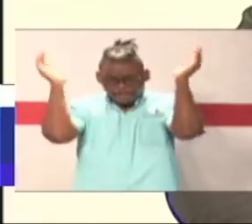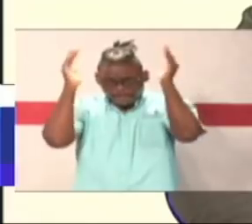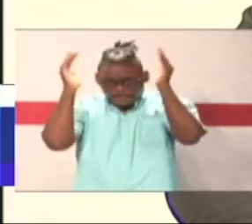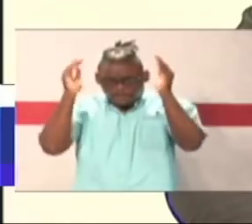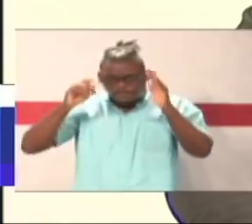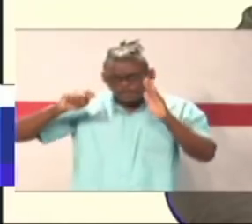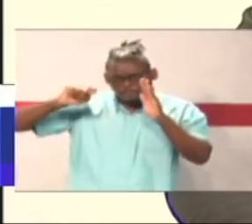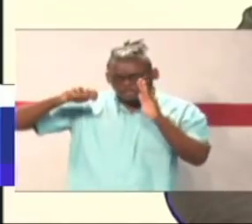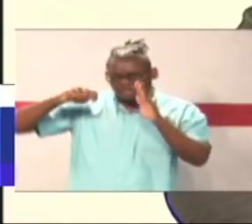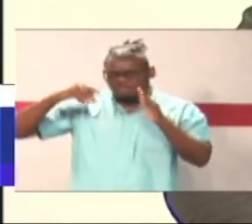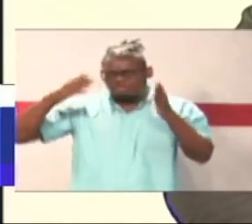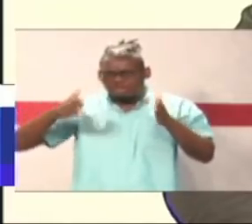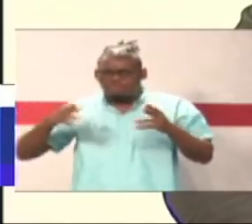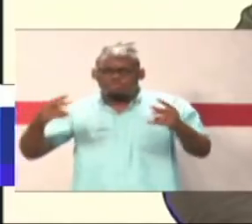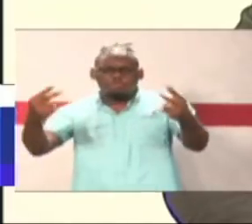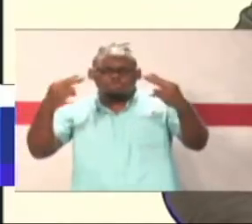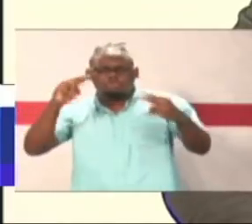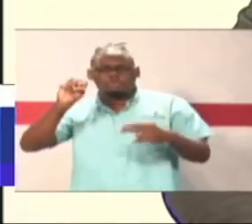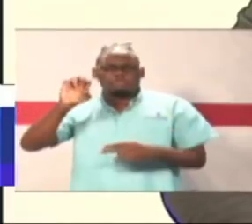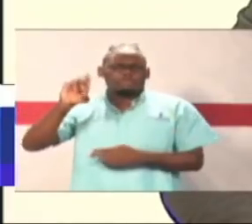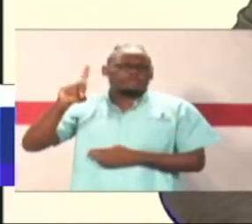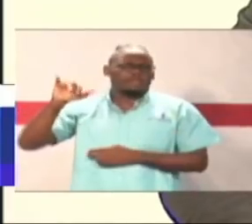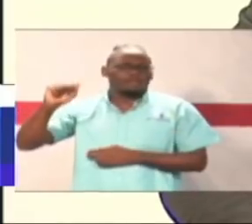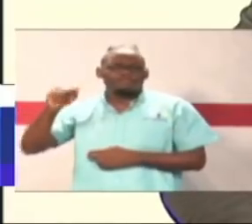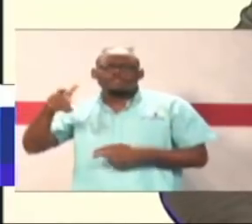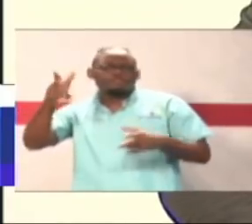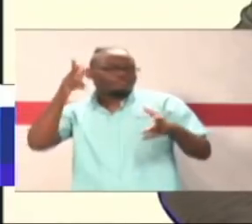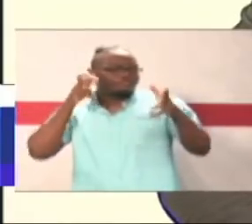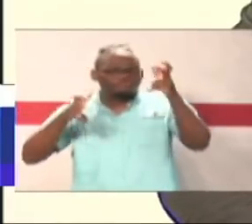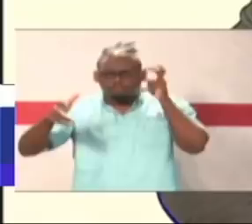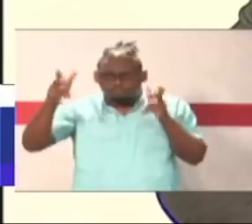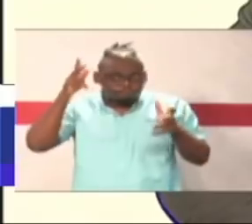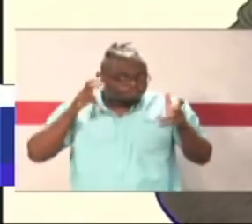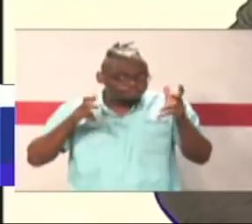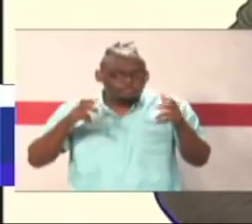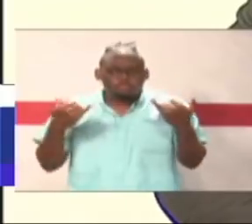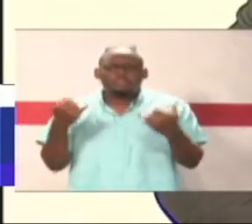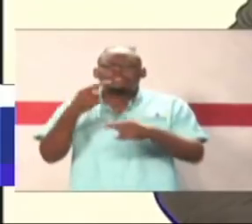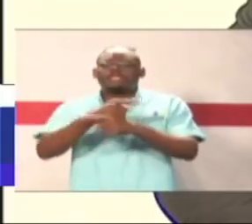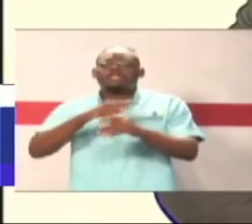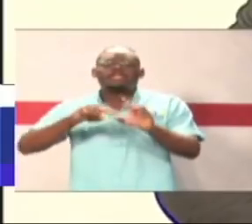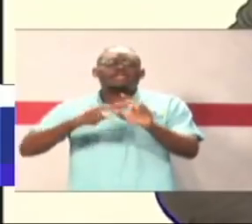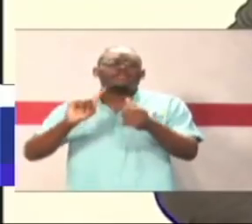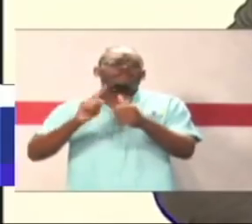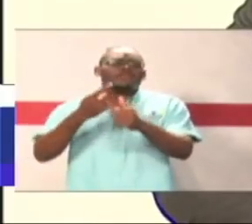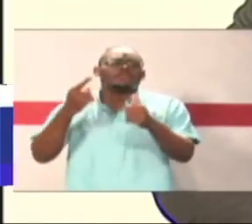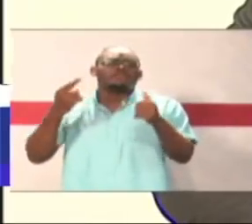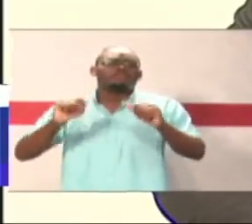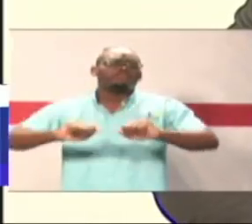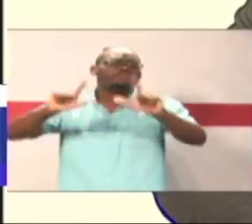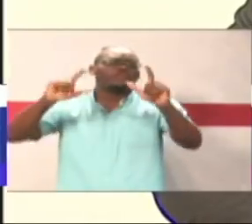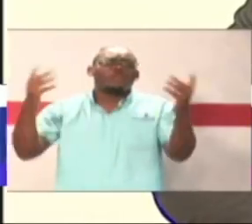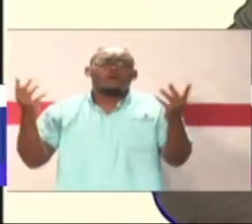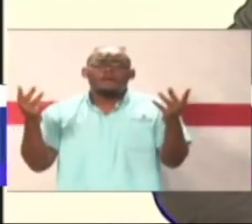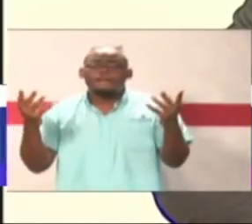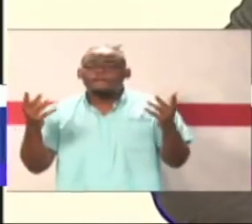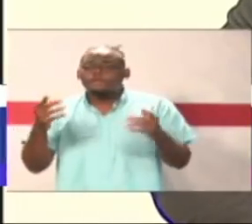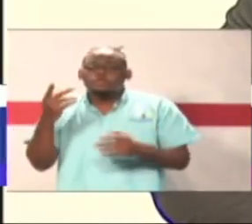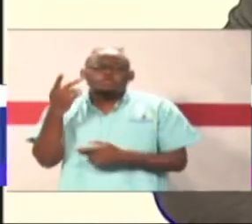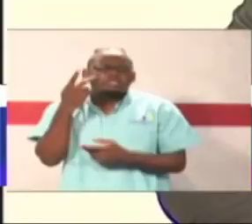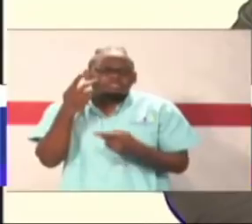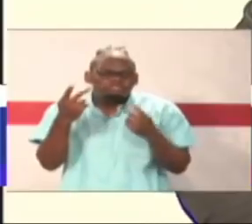viewing audience, good morning. Today we begin with our first slide as we take a look at our point map representing